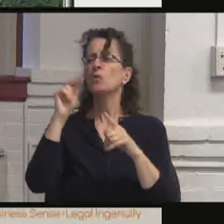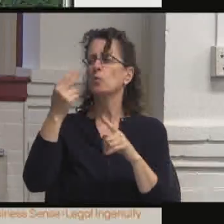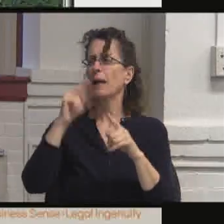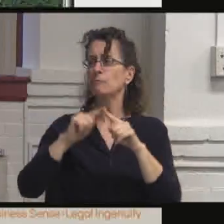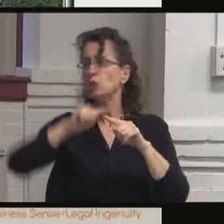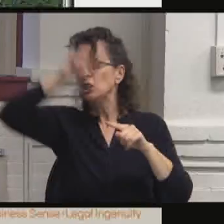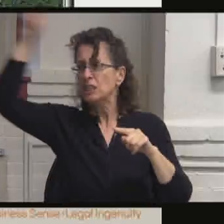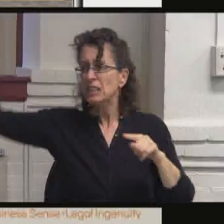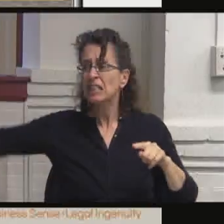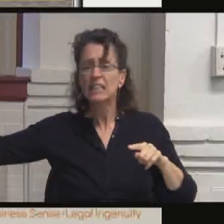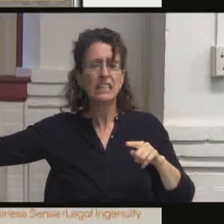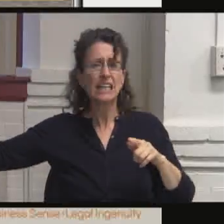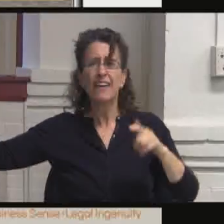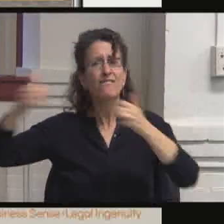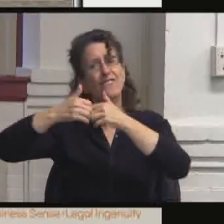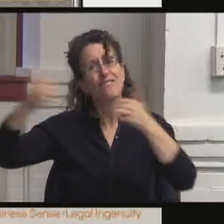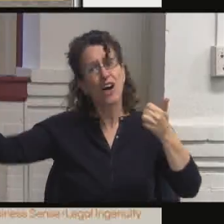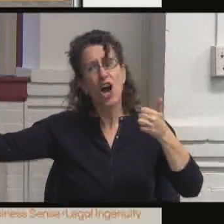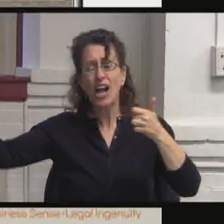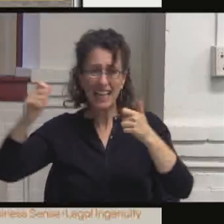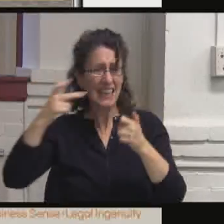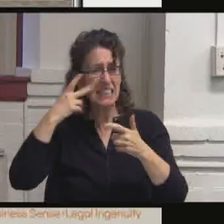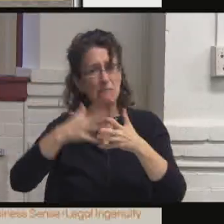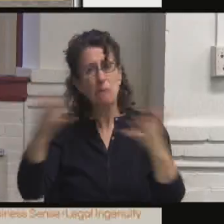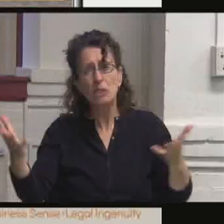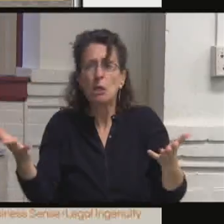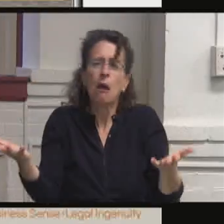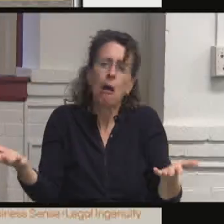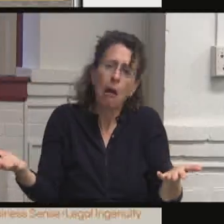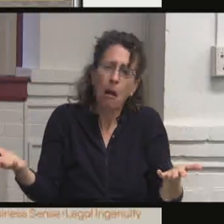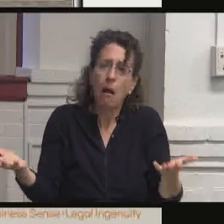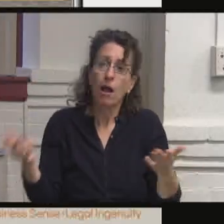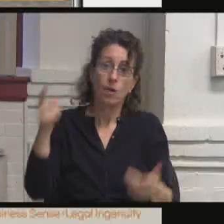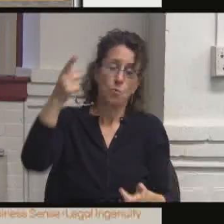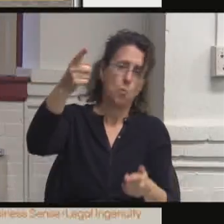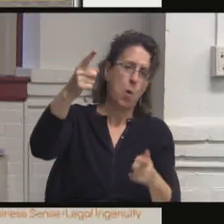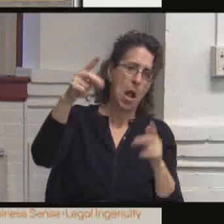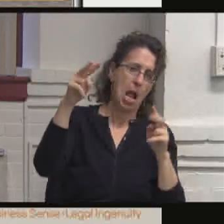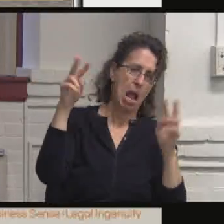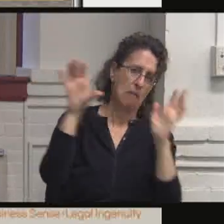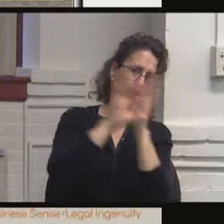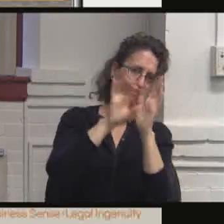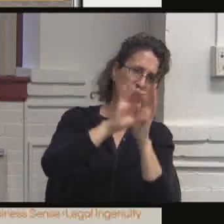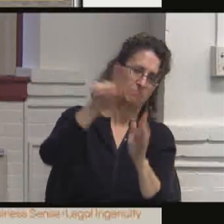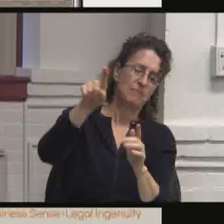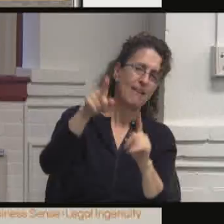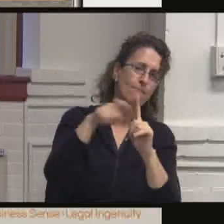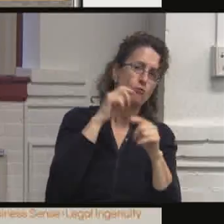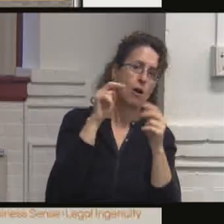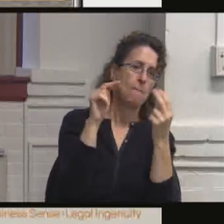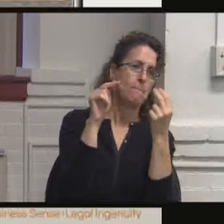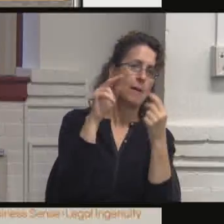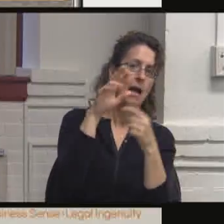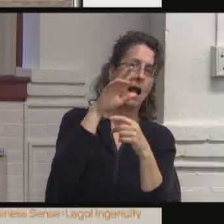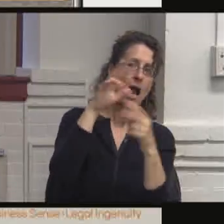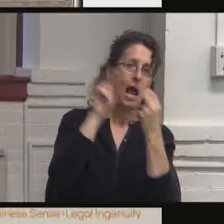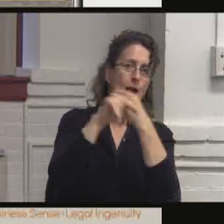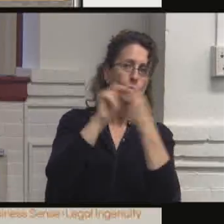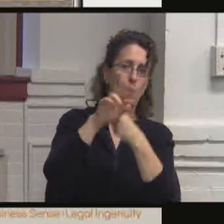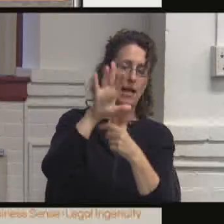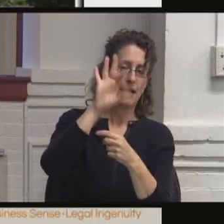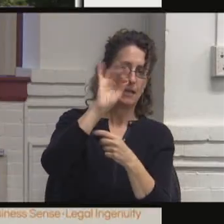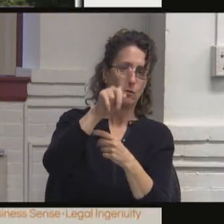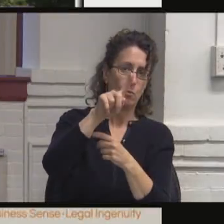than a mile on average. This is one of the views from the interstate southbound that you would see for the tower at